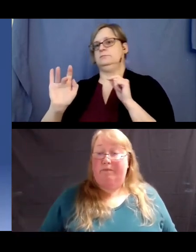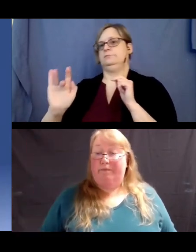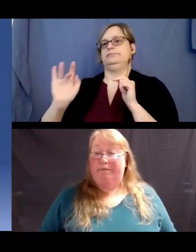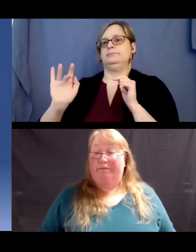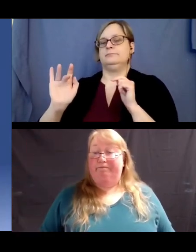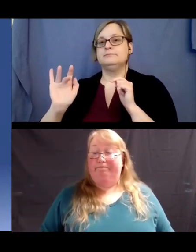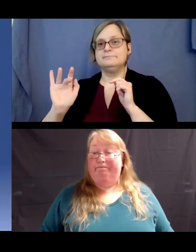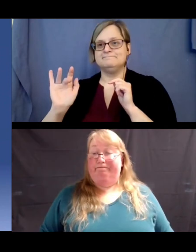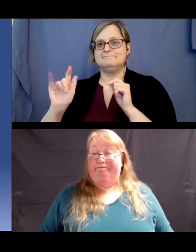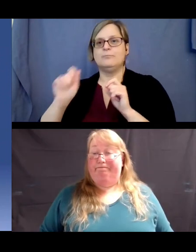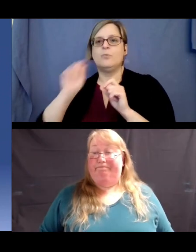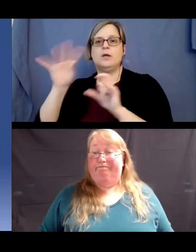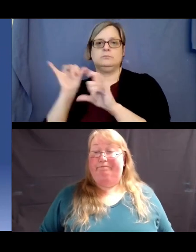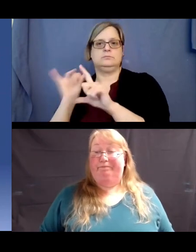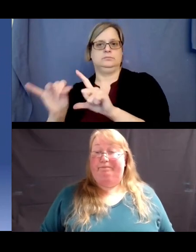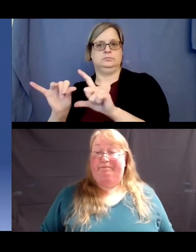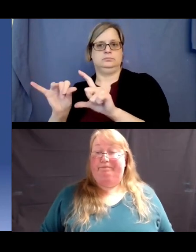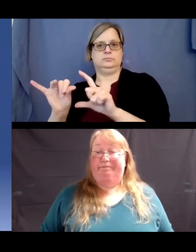video.